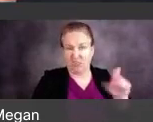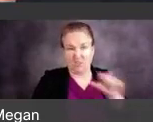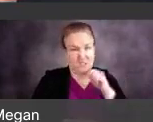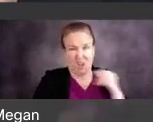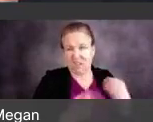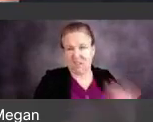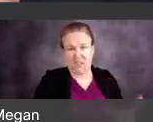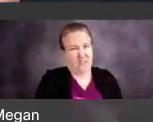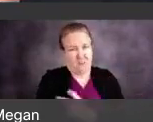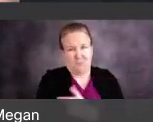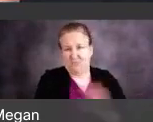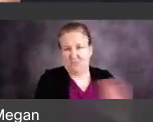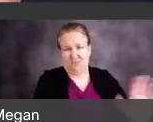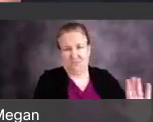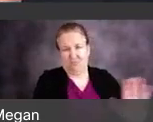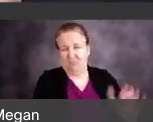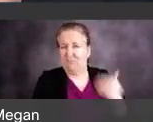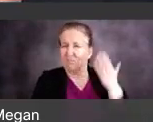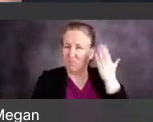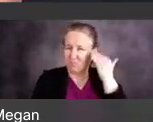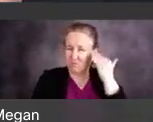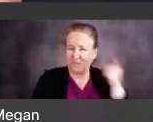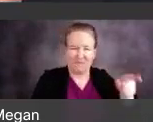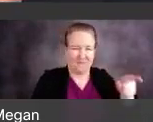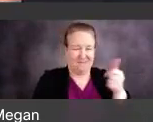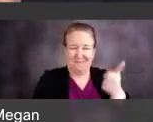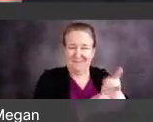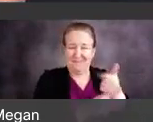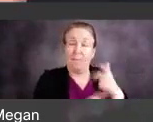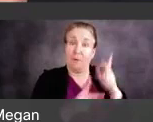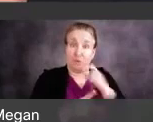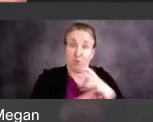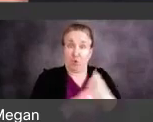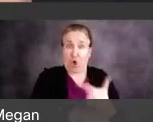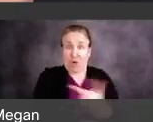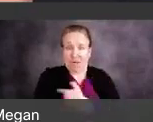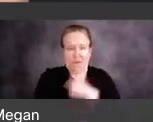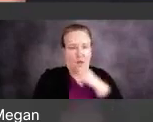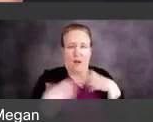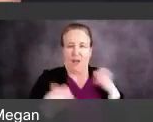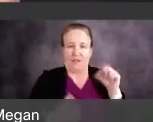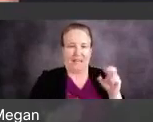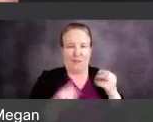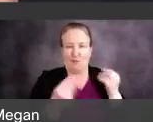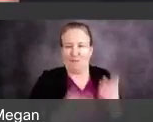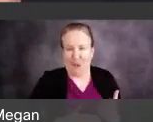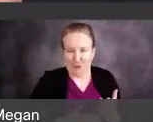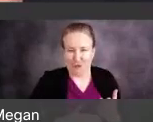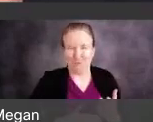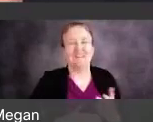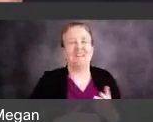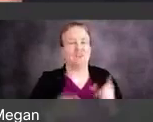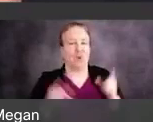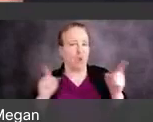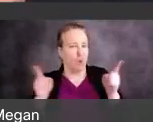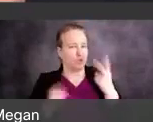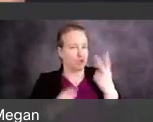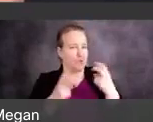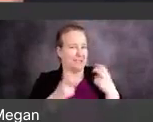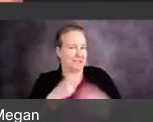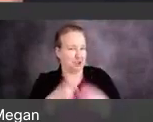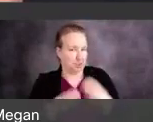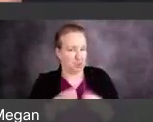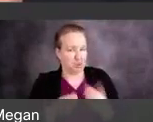them first doses because they were not healthcare providers. And so I know there's been some issues there. I think